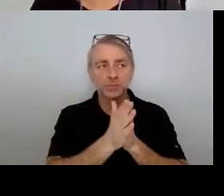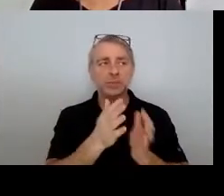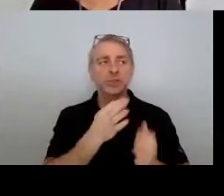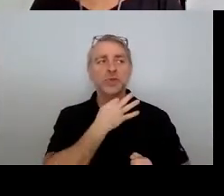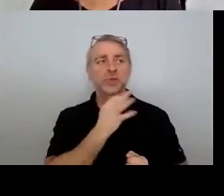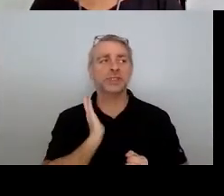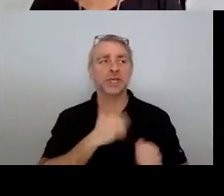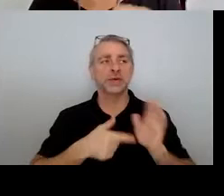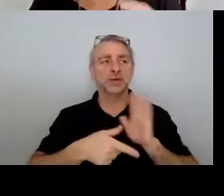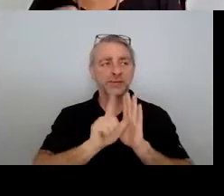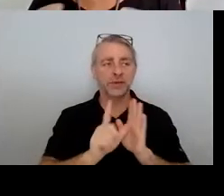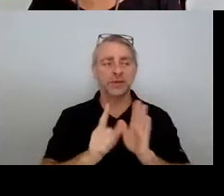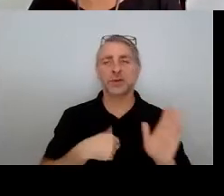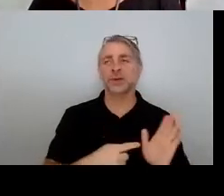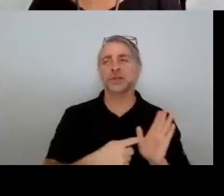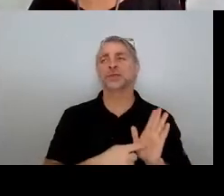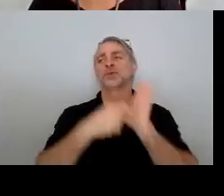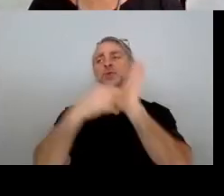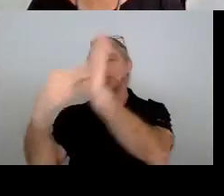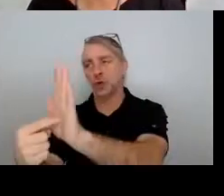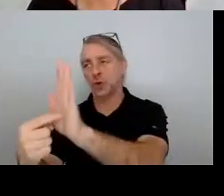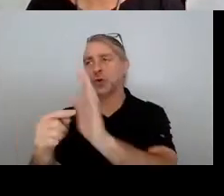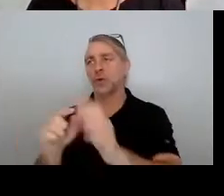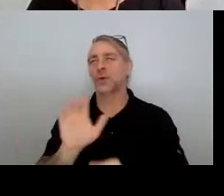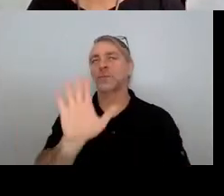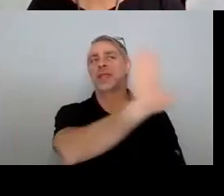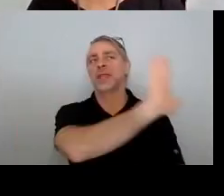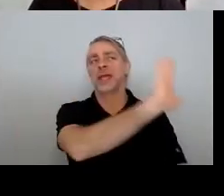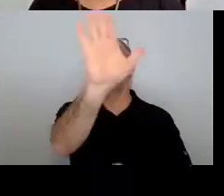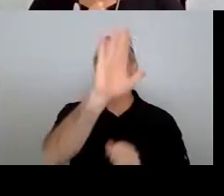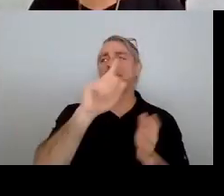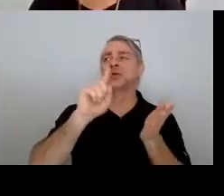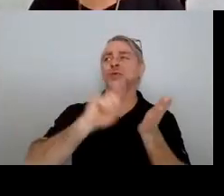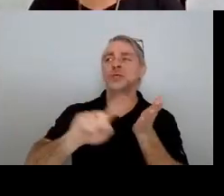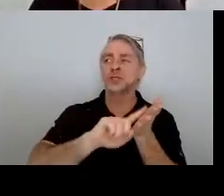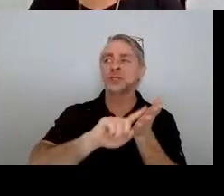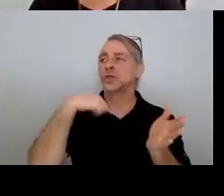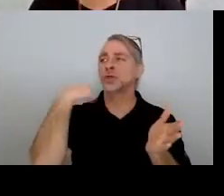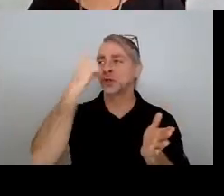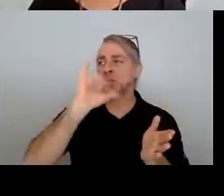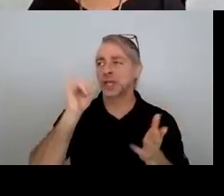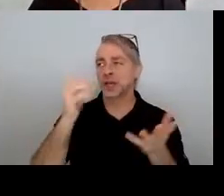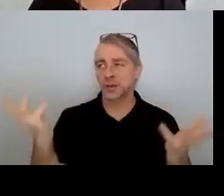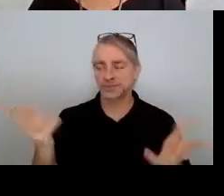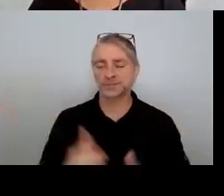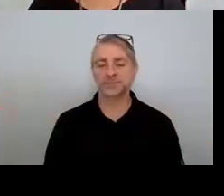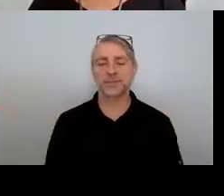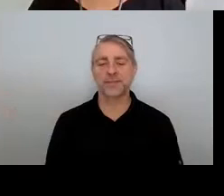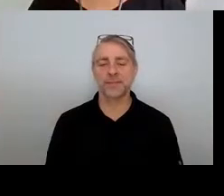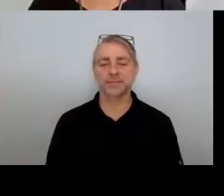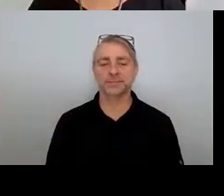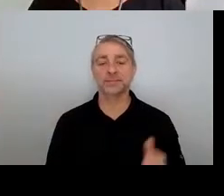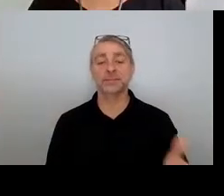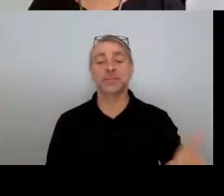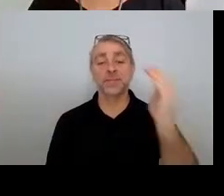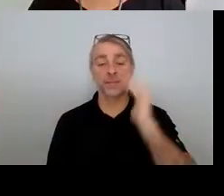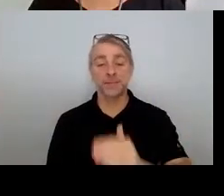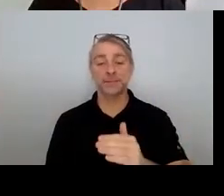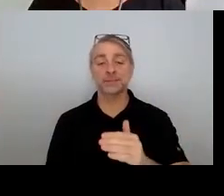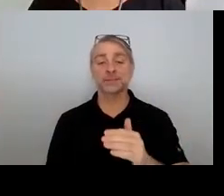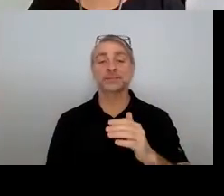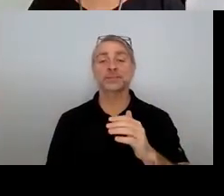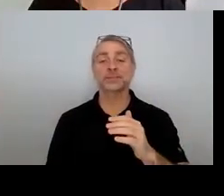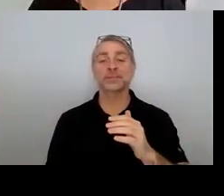meta-analysis an idea of what those studies look like. The second goal of study coding and